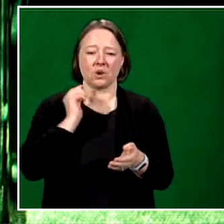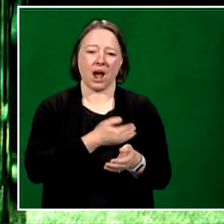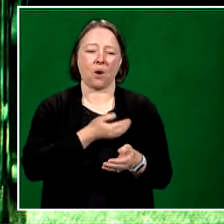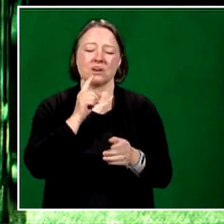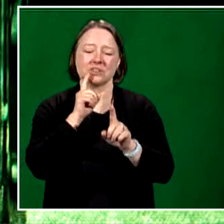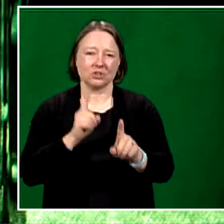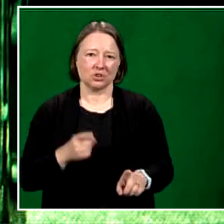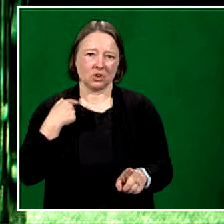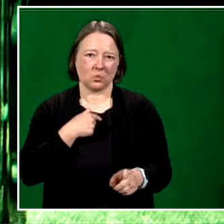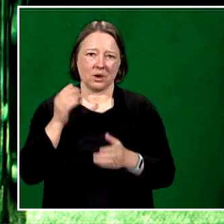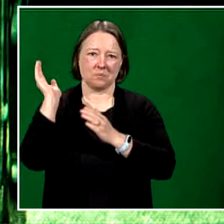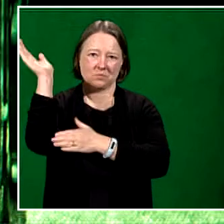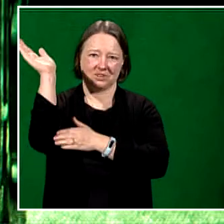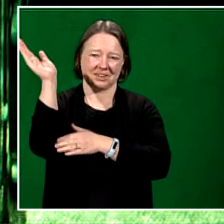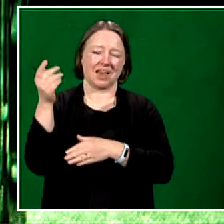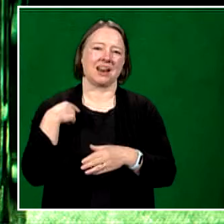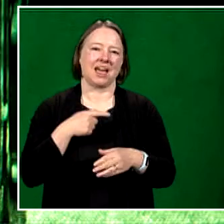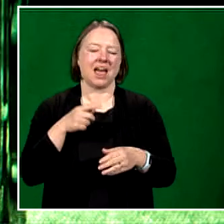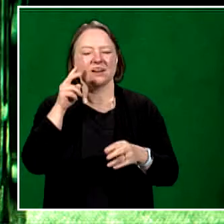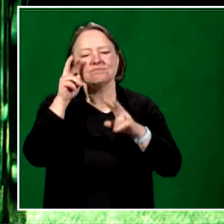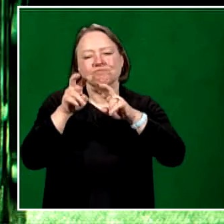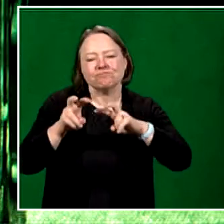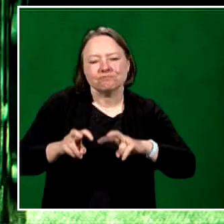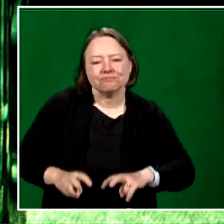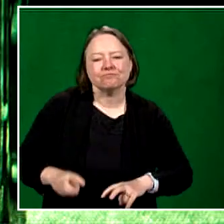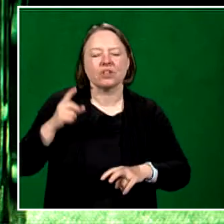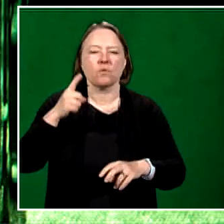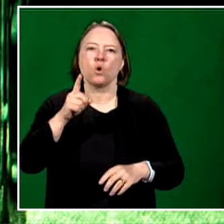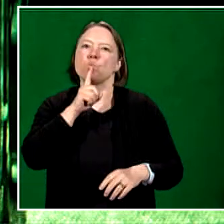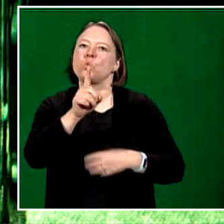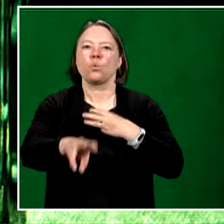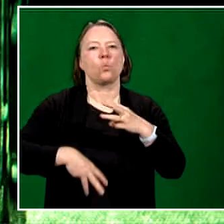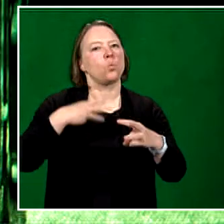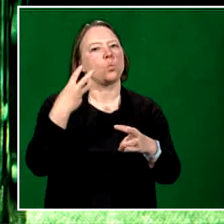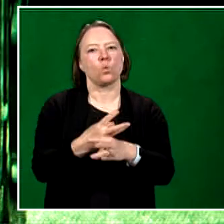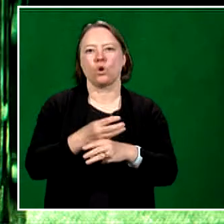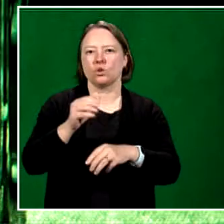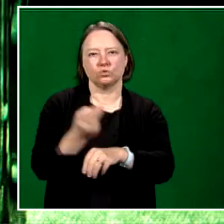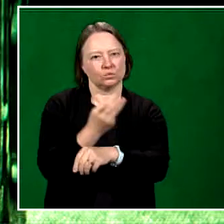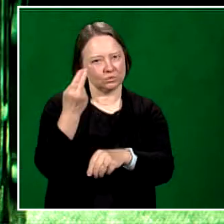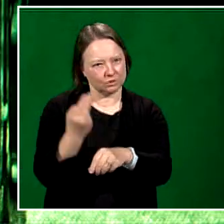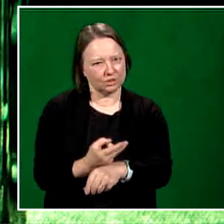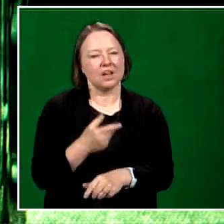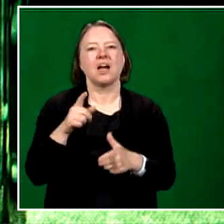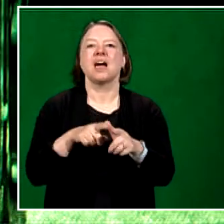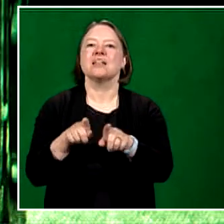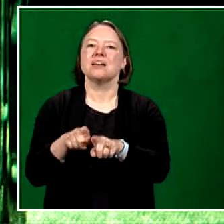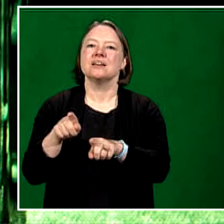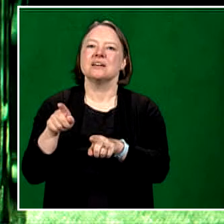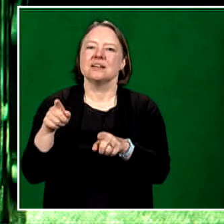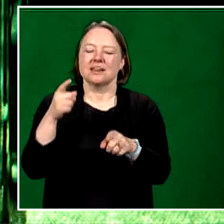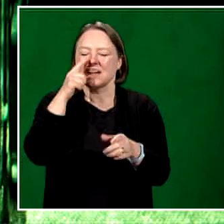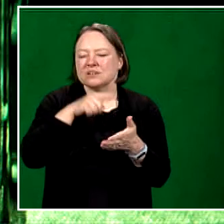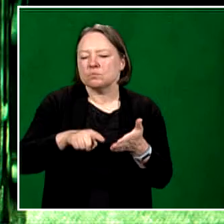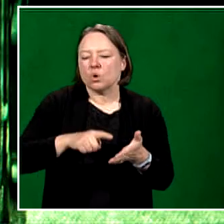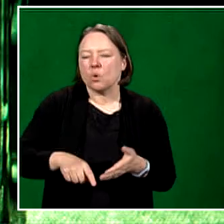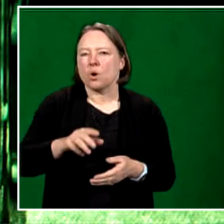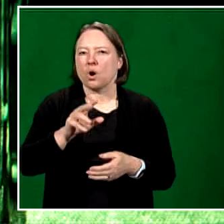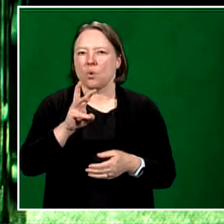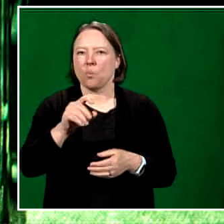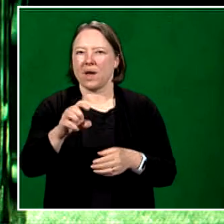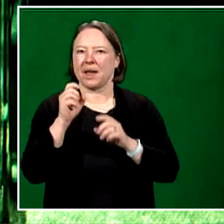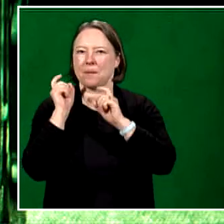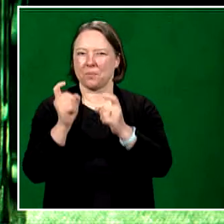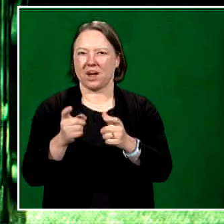presented, further evaluating their potential for real-world implementation, and exploring where Wege Prize and